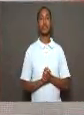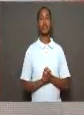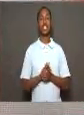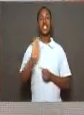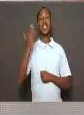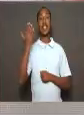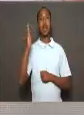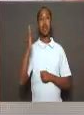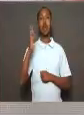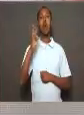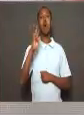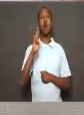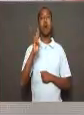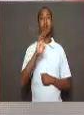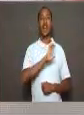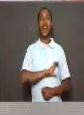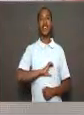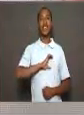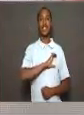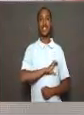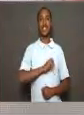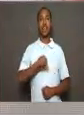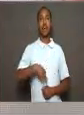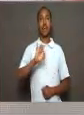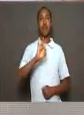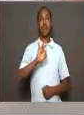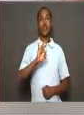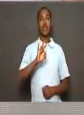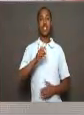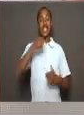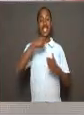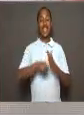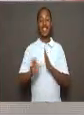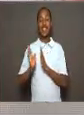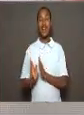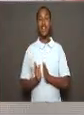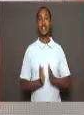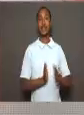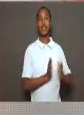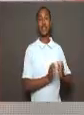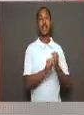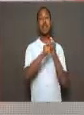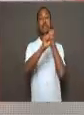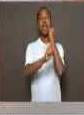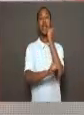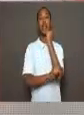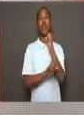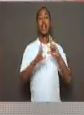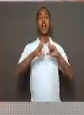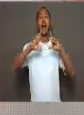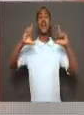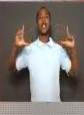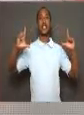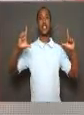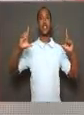type or characteristic of the resulting arrangement depends largely on